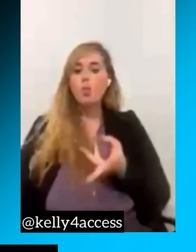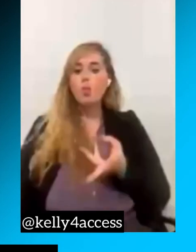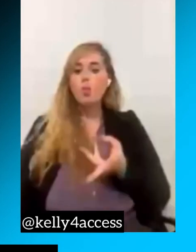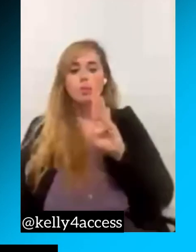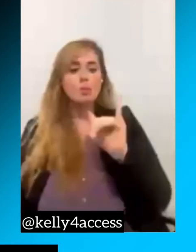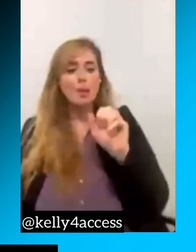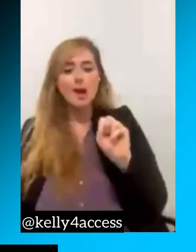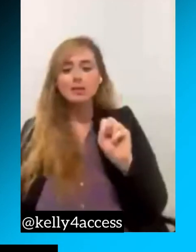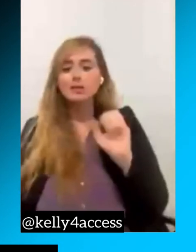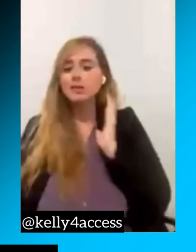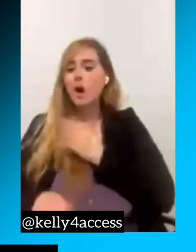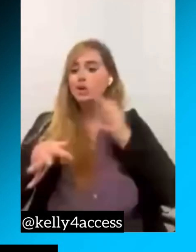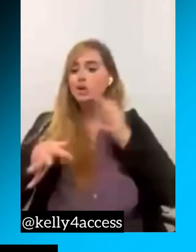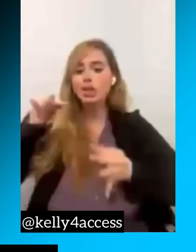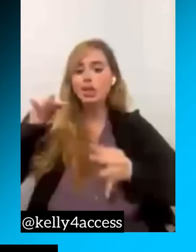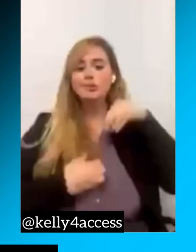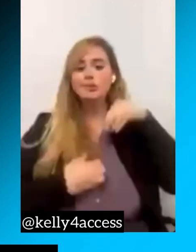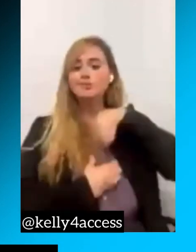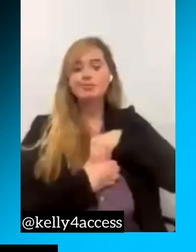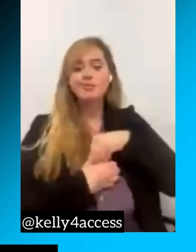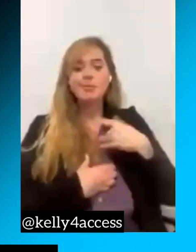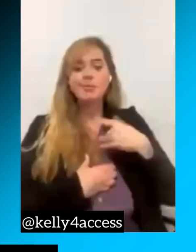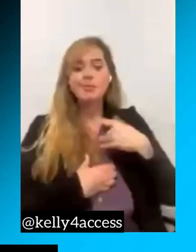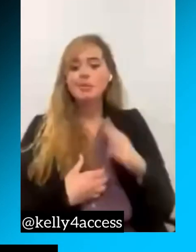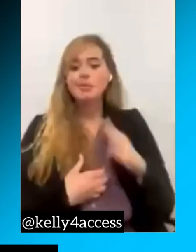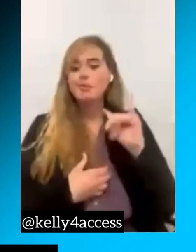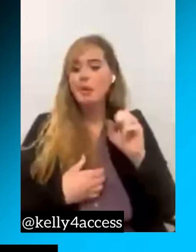again, duh.